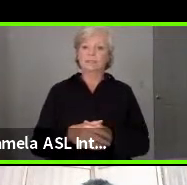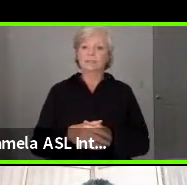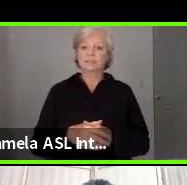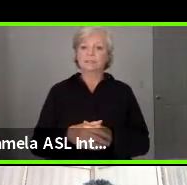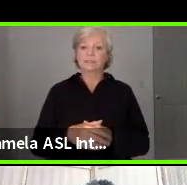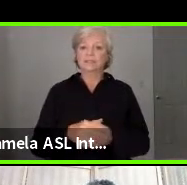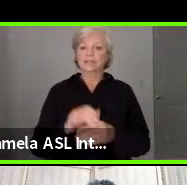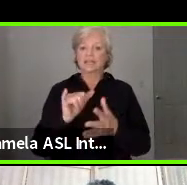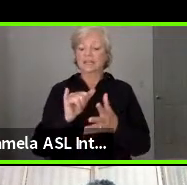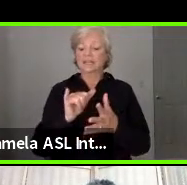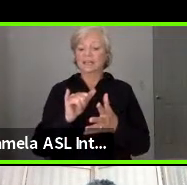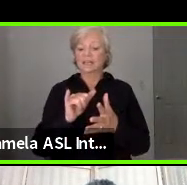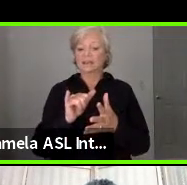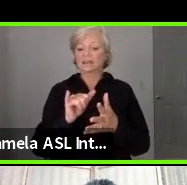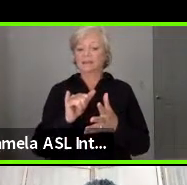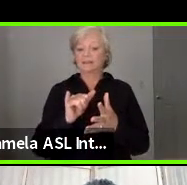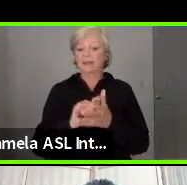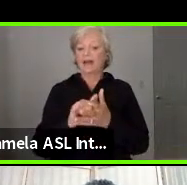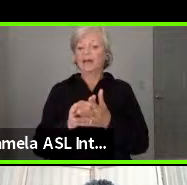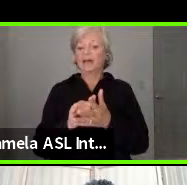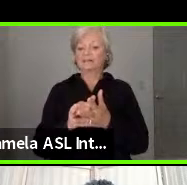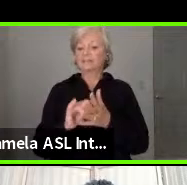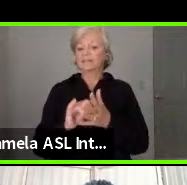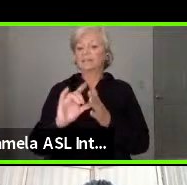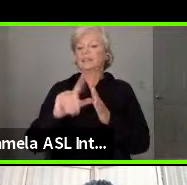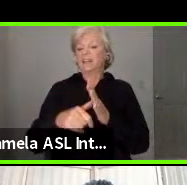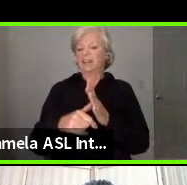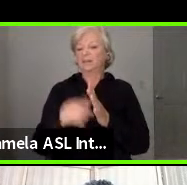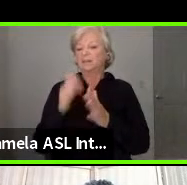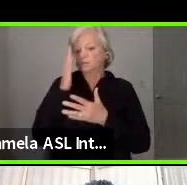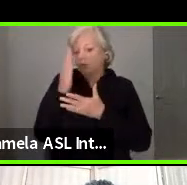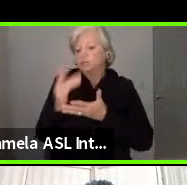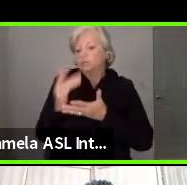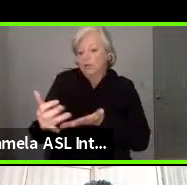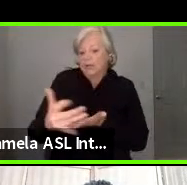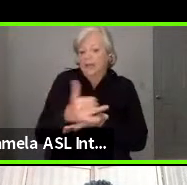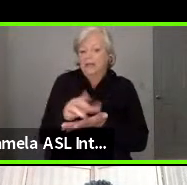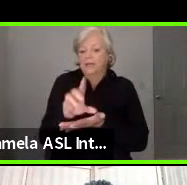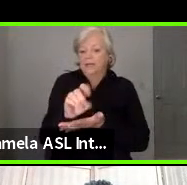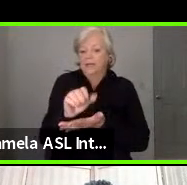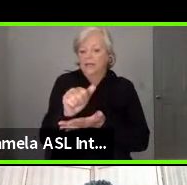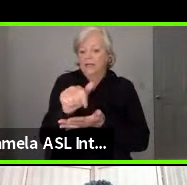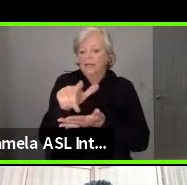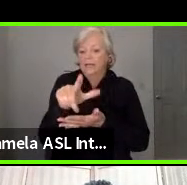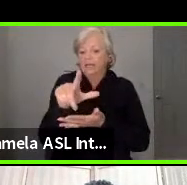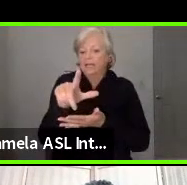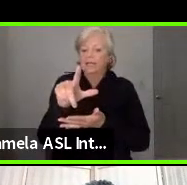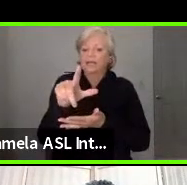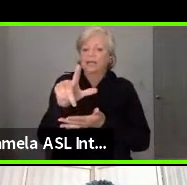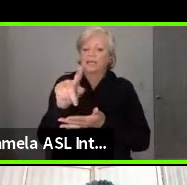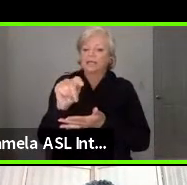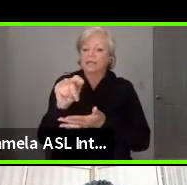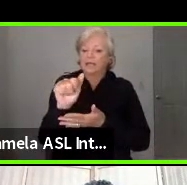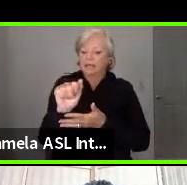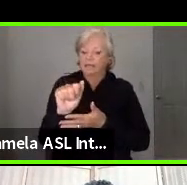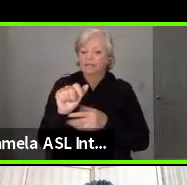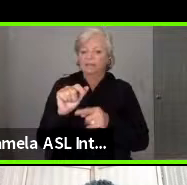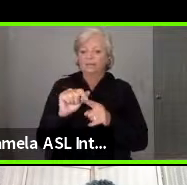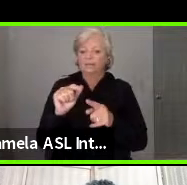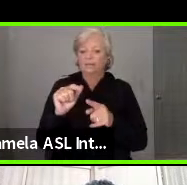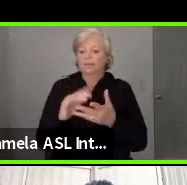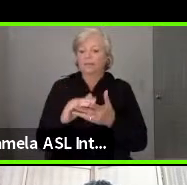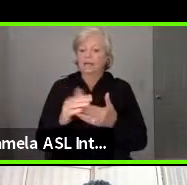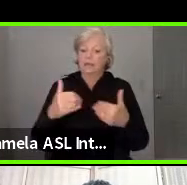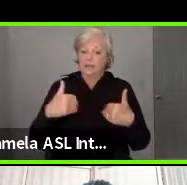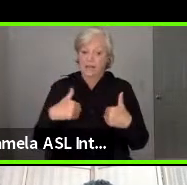that will be sort of ongoing data collection that will then inform kind of the next step, right? So they released the vaccines and then realized